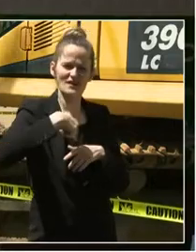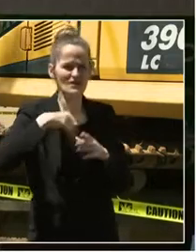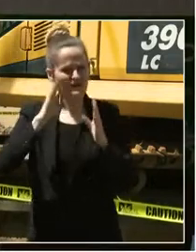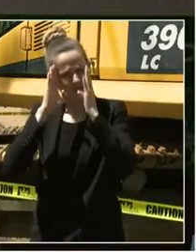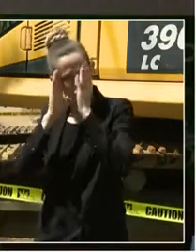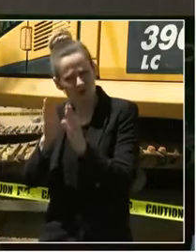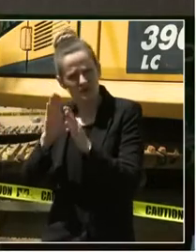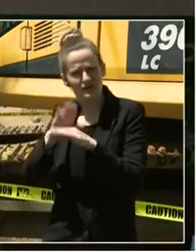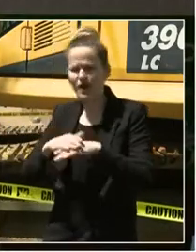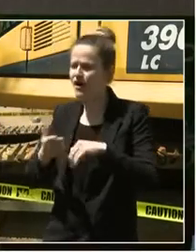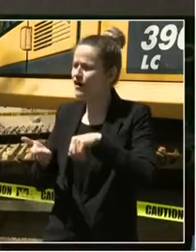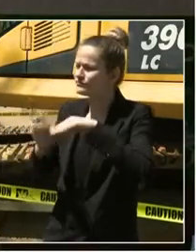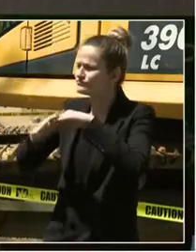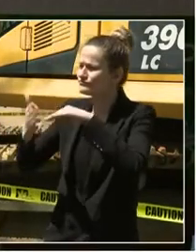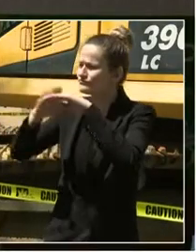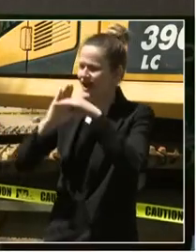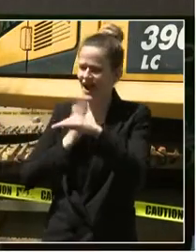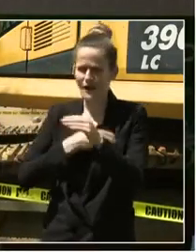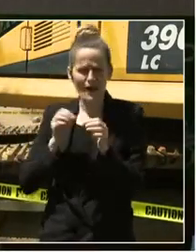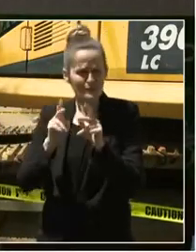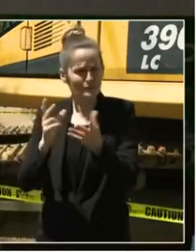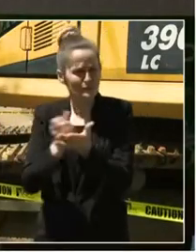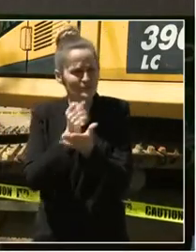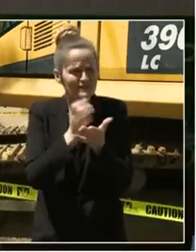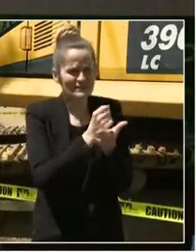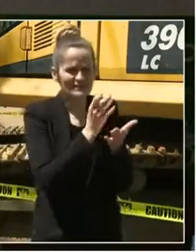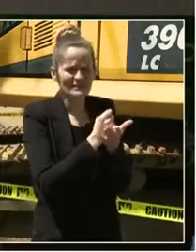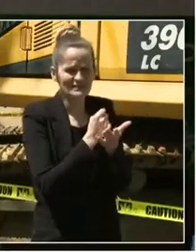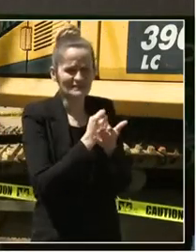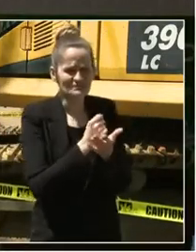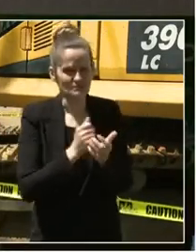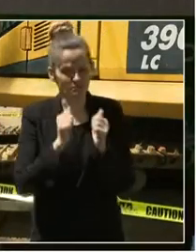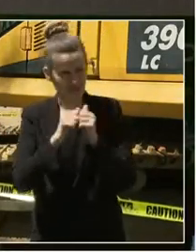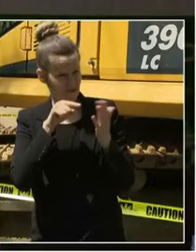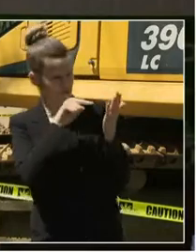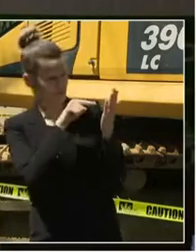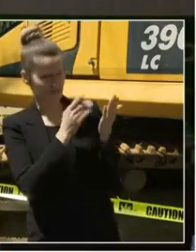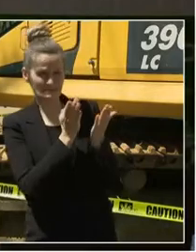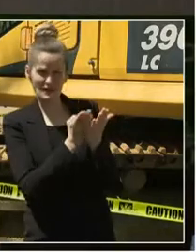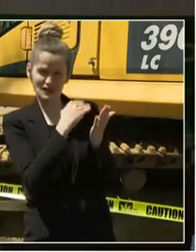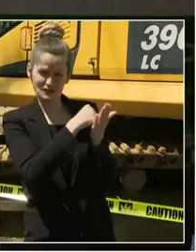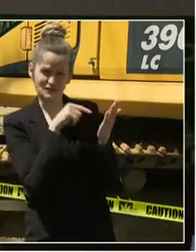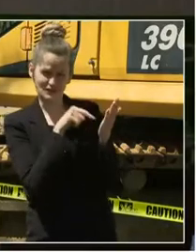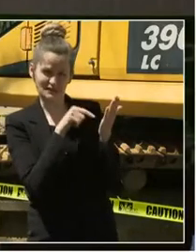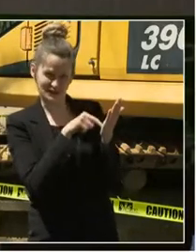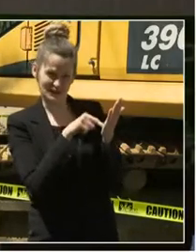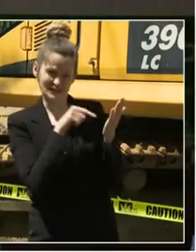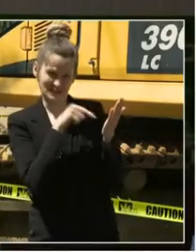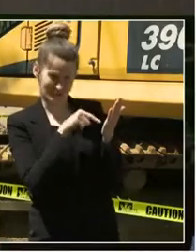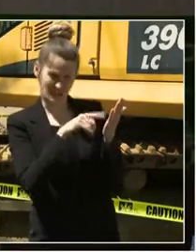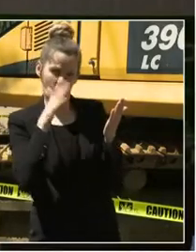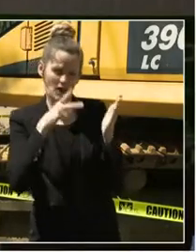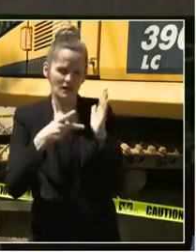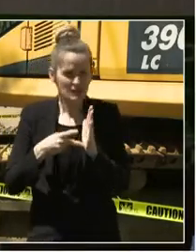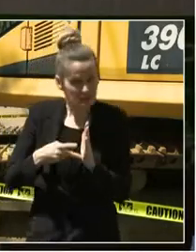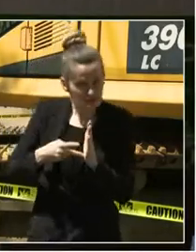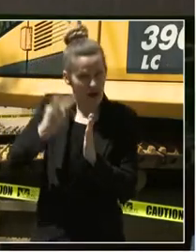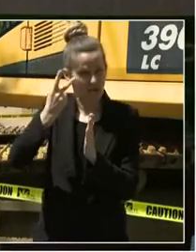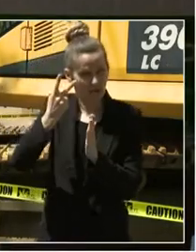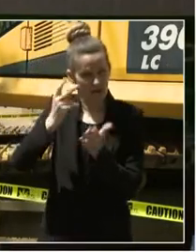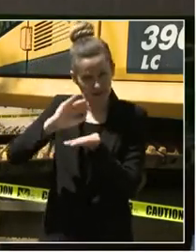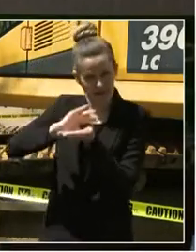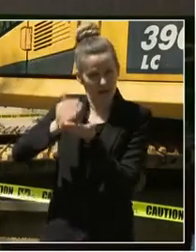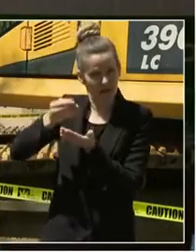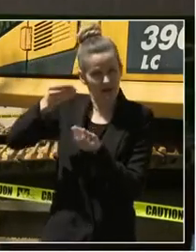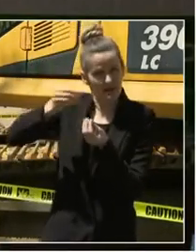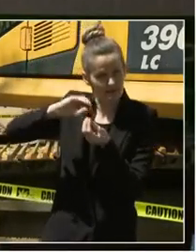opportunities, including with this budget, we will double the number of camp slots